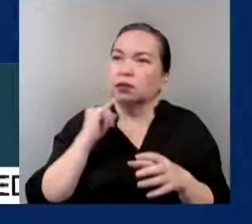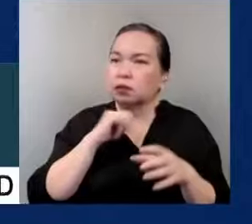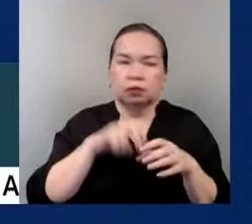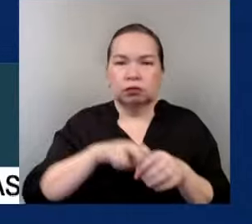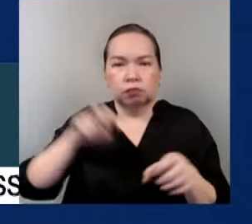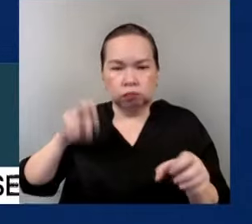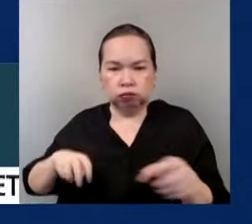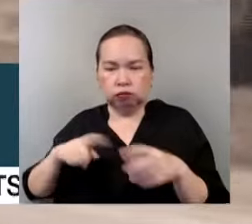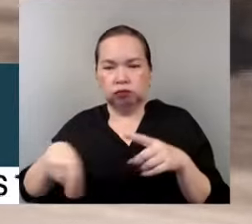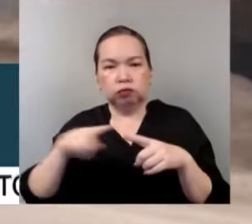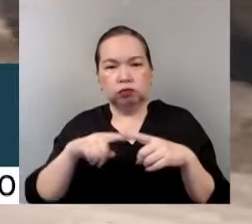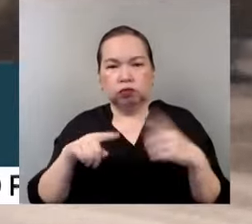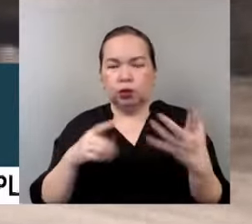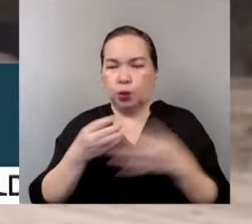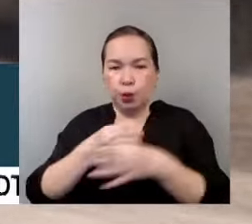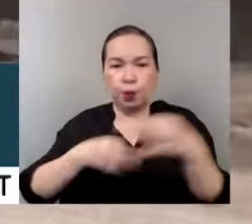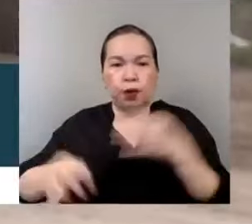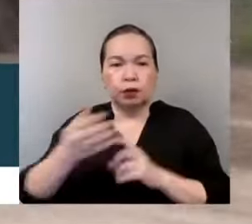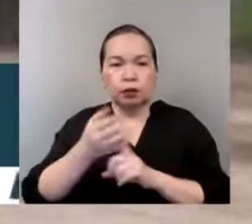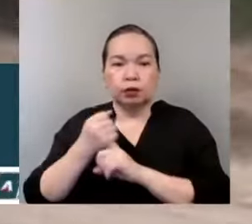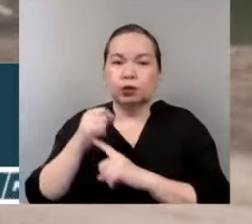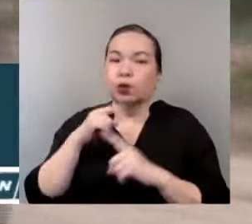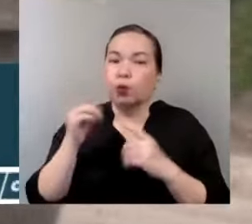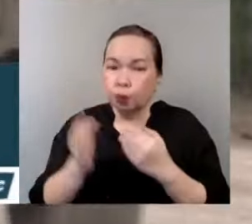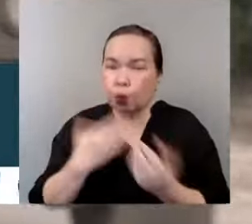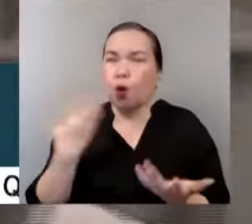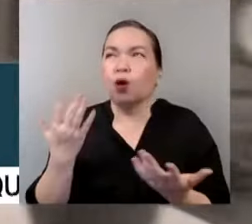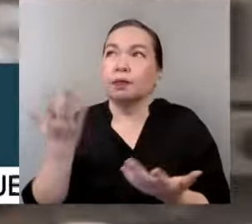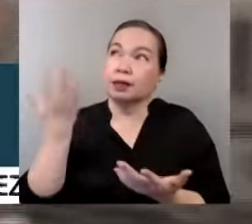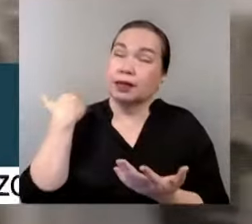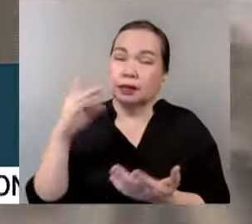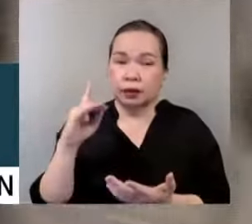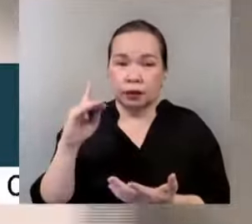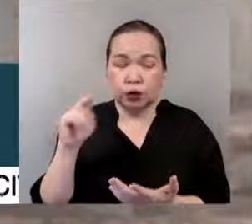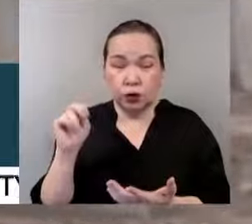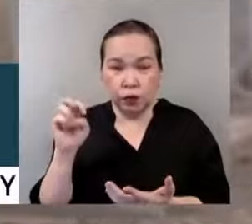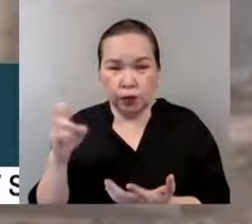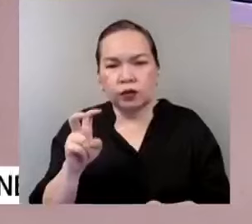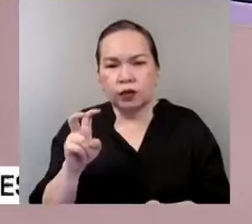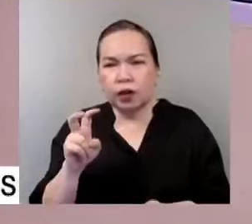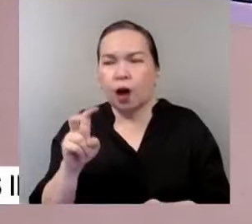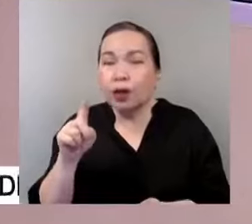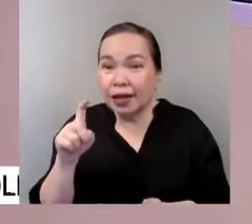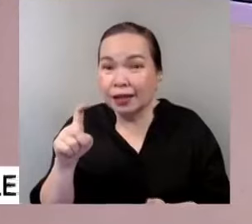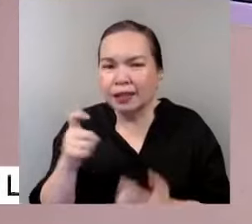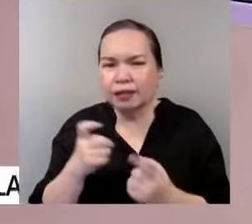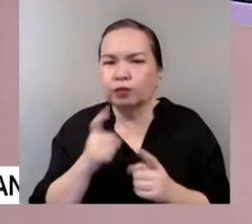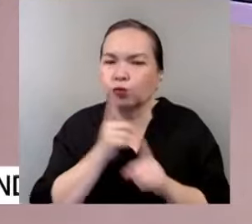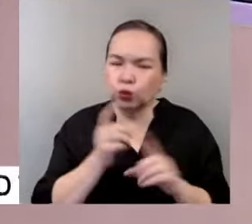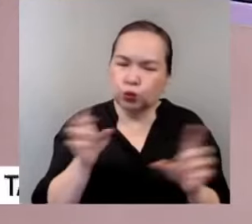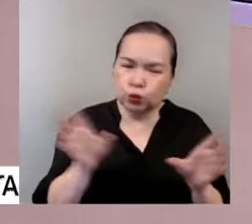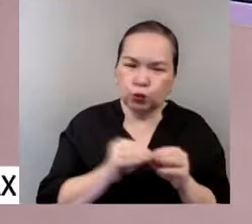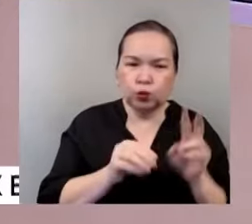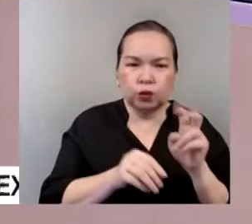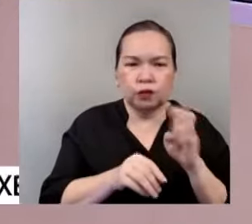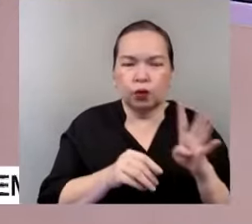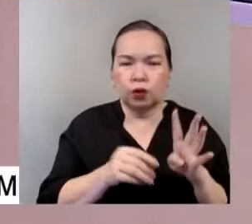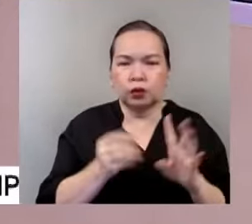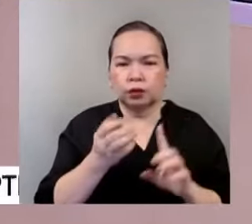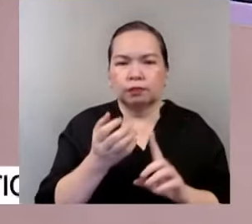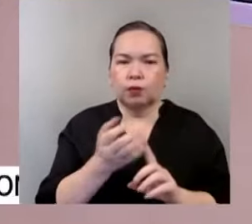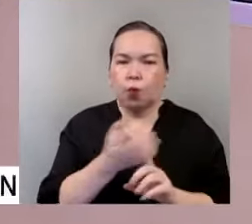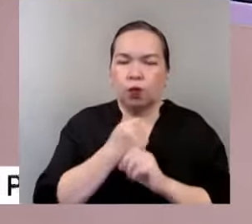than 100 of the estimated 240 hostages taken by Hamas. The latest now on the war in